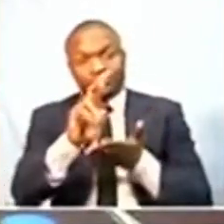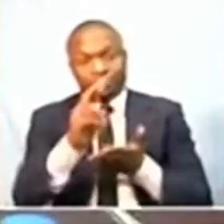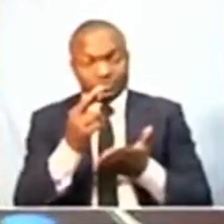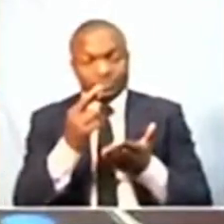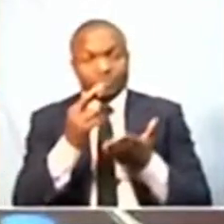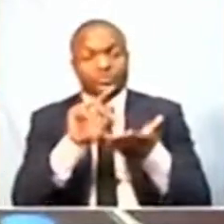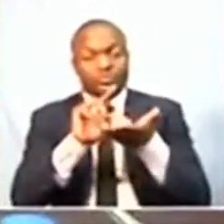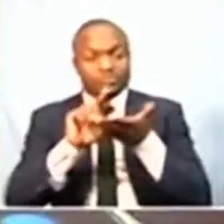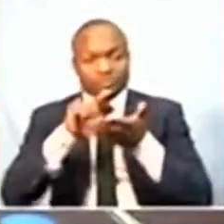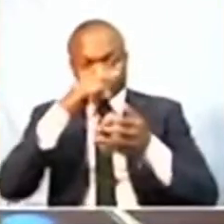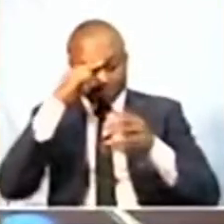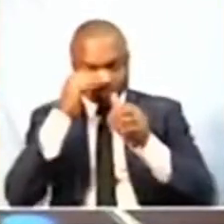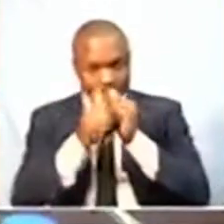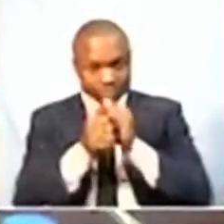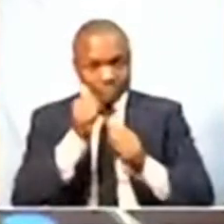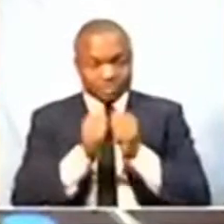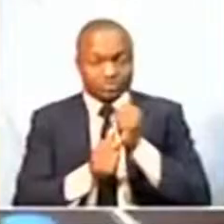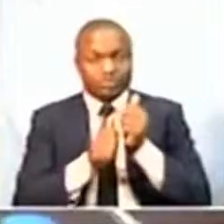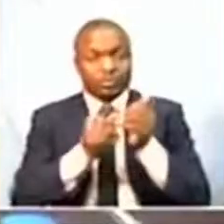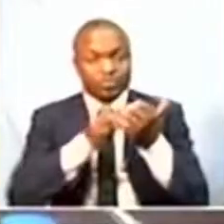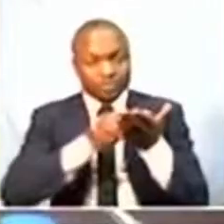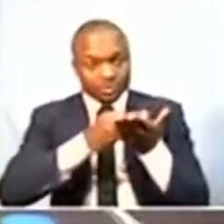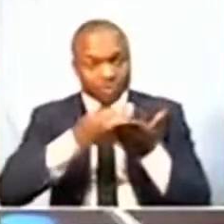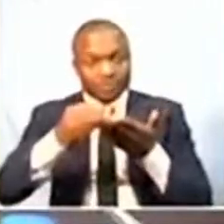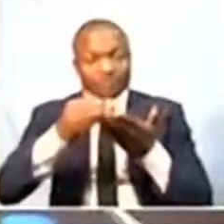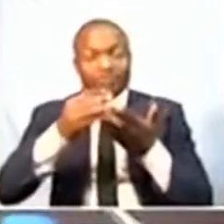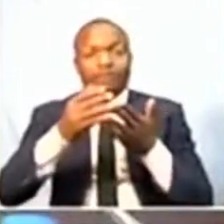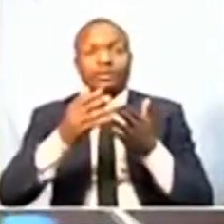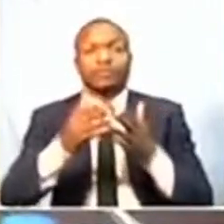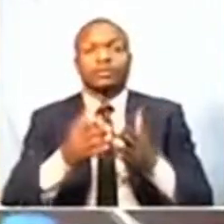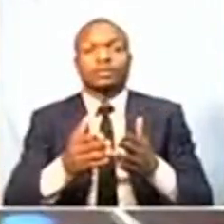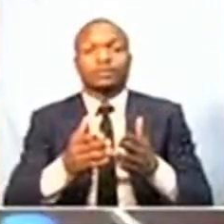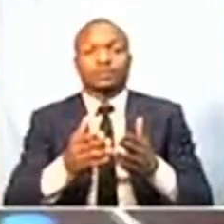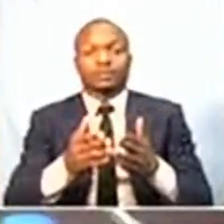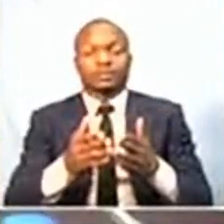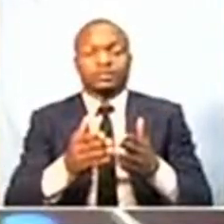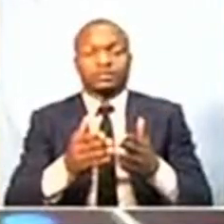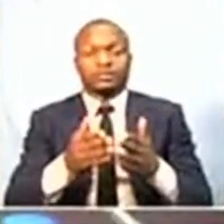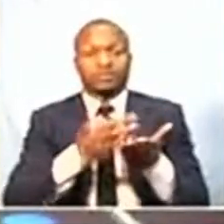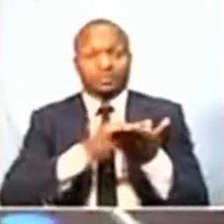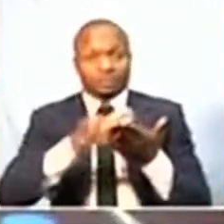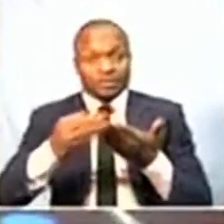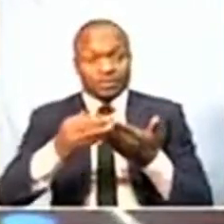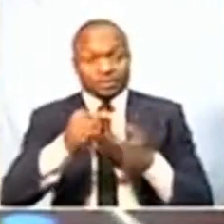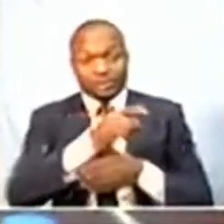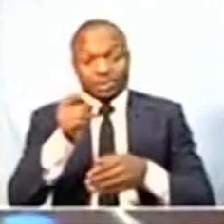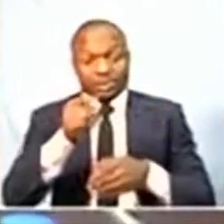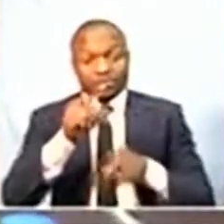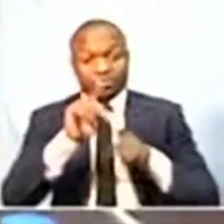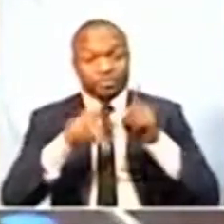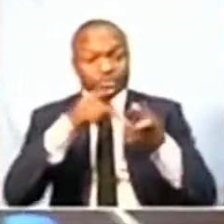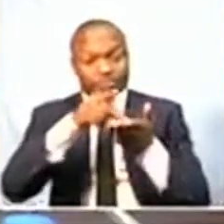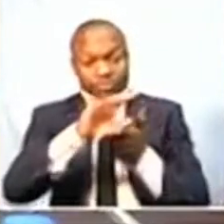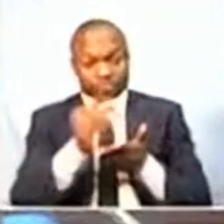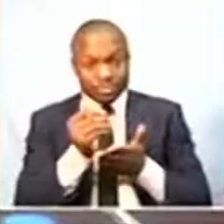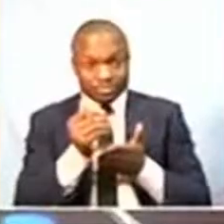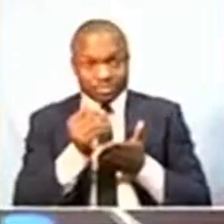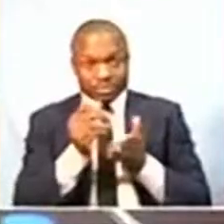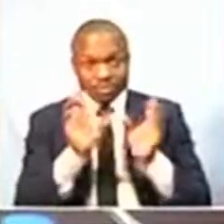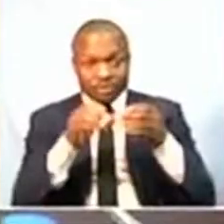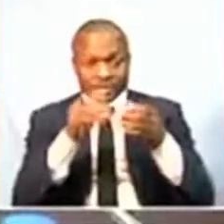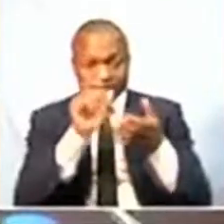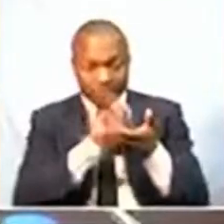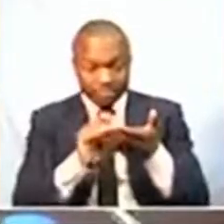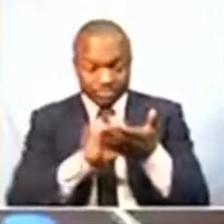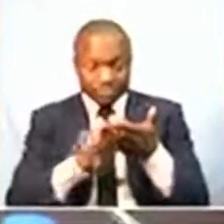loans was as a result of default by loan beneficiaries. Action taken, Council has since written warning letters to